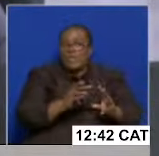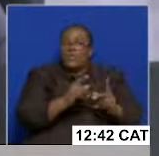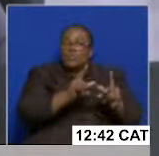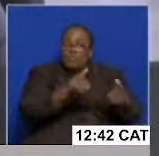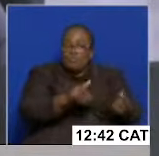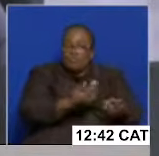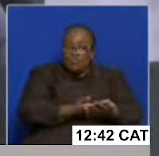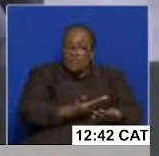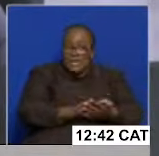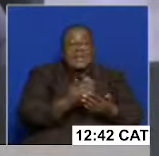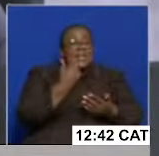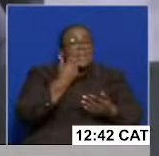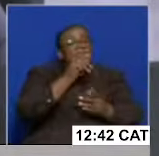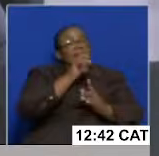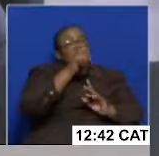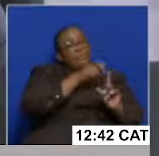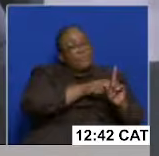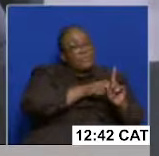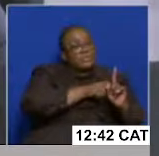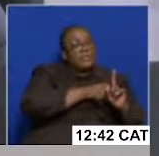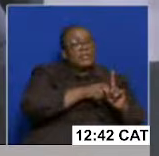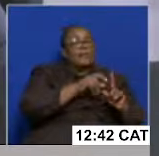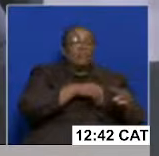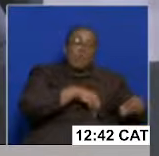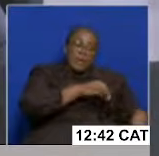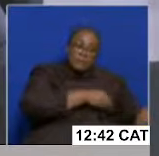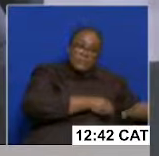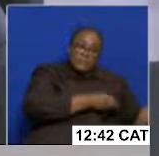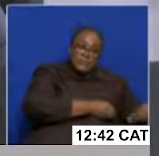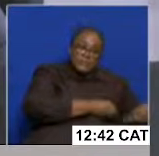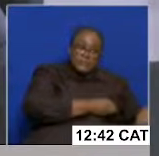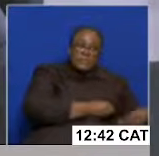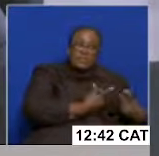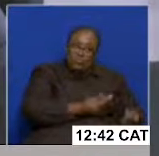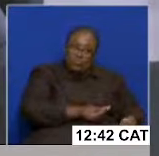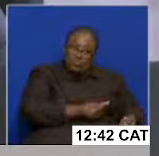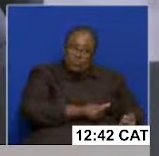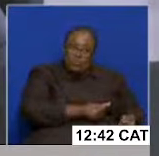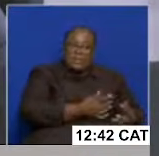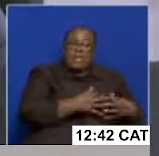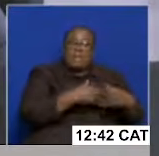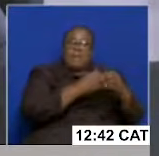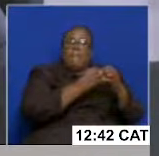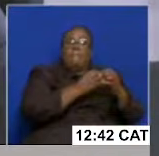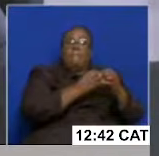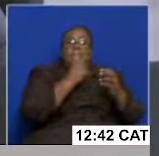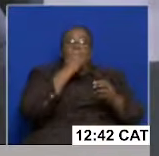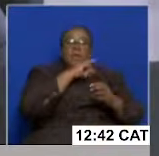was corrupted and a fraudulent entry was created?